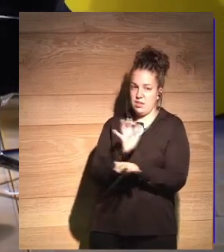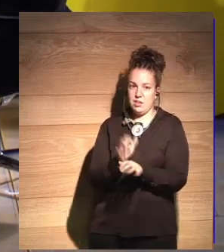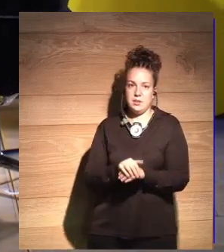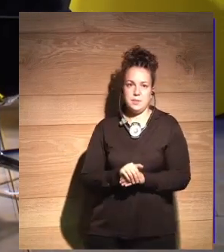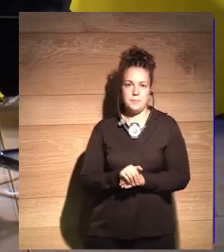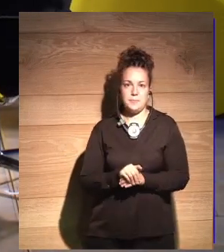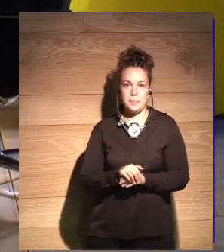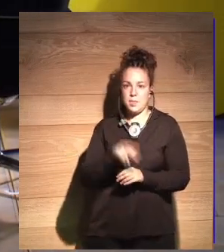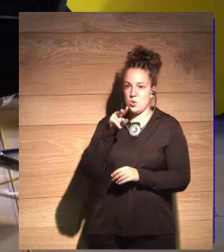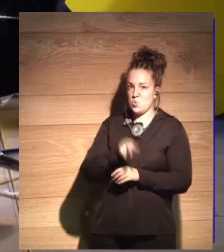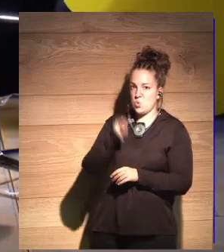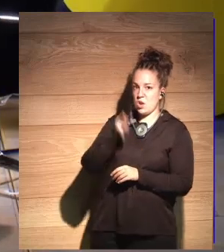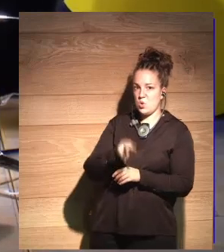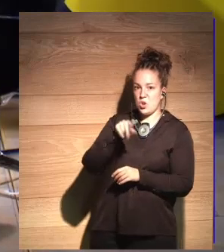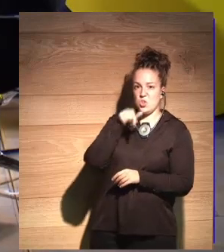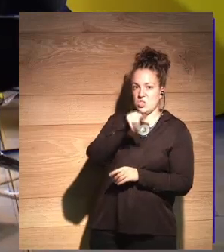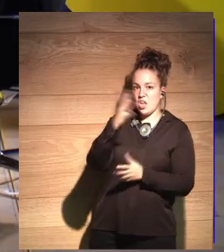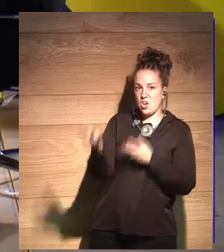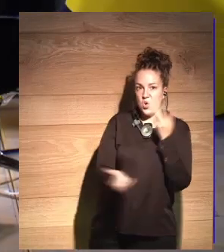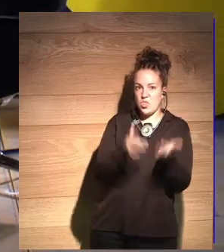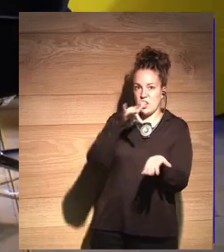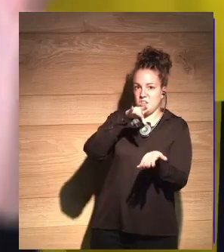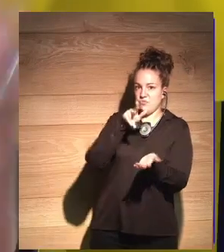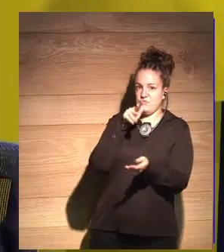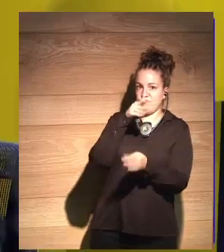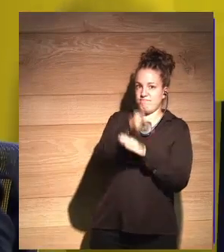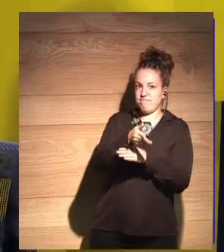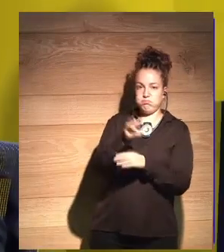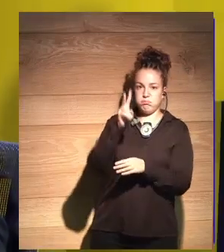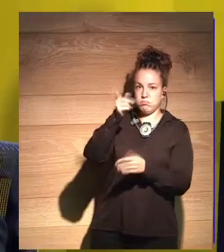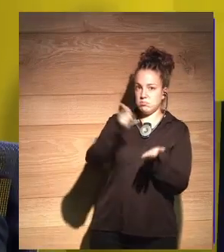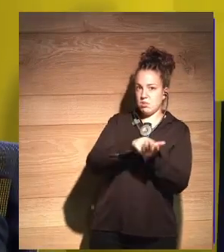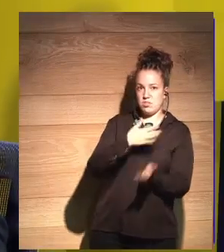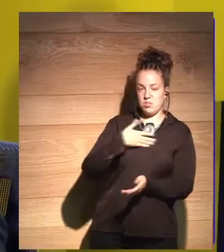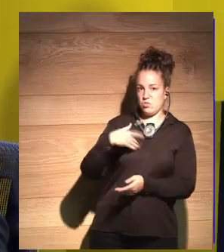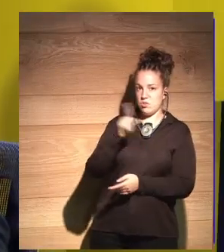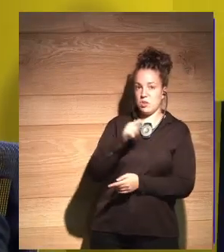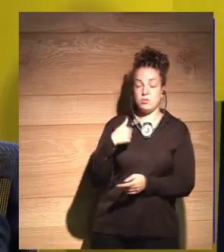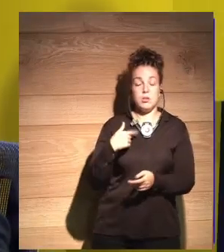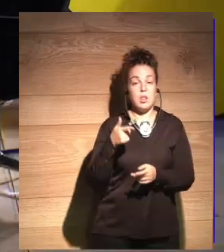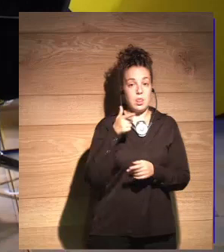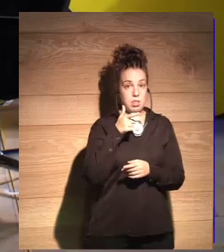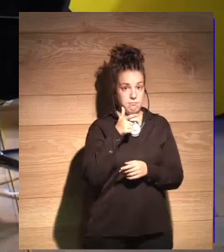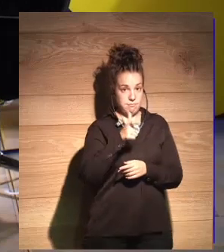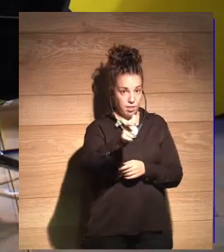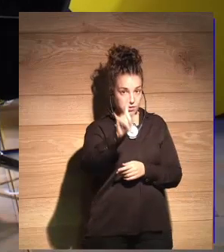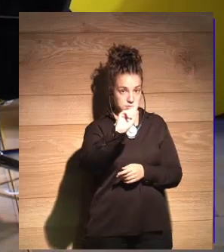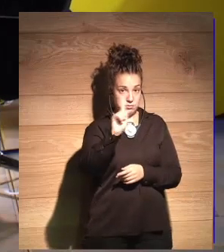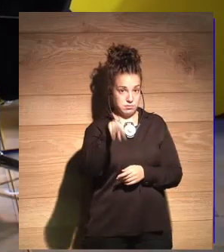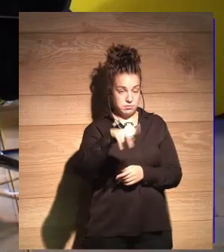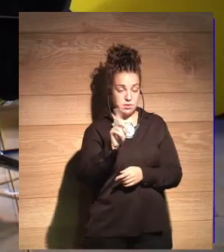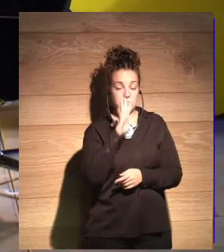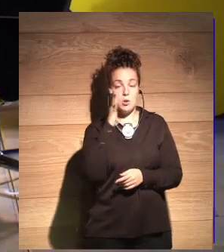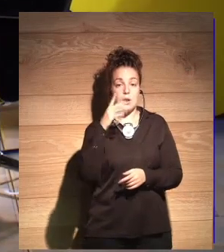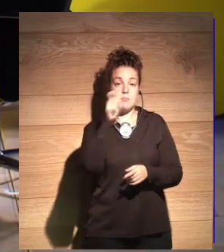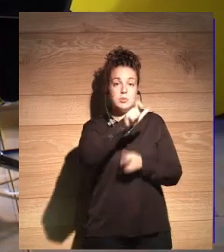Pero no estamos. But we are not far away from that. And there